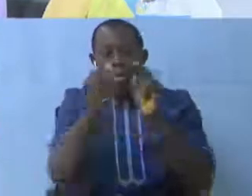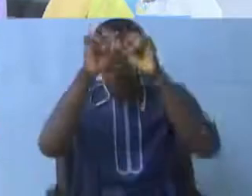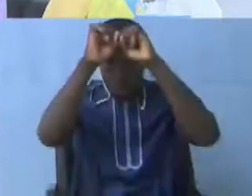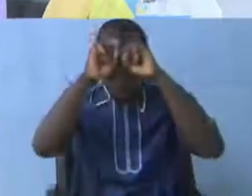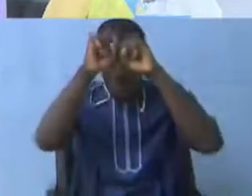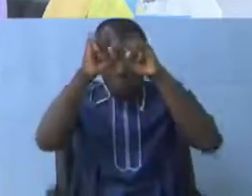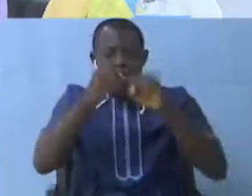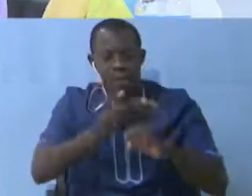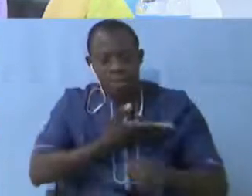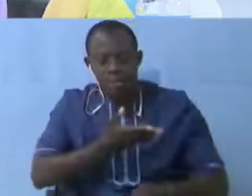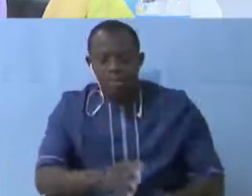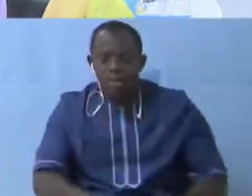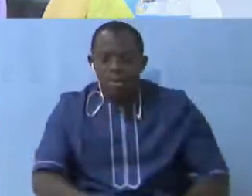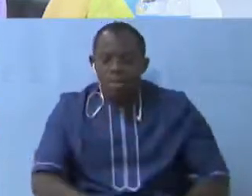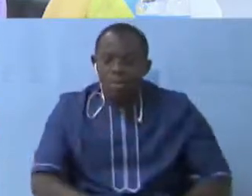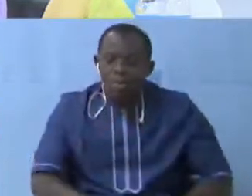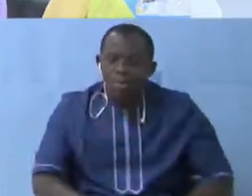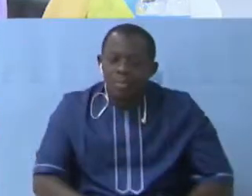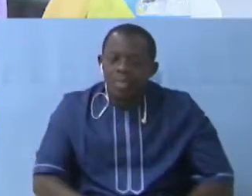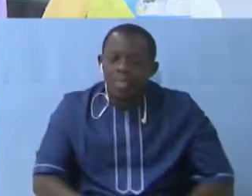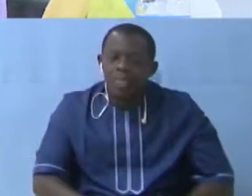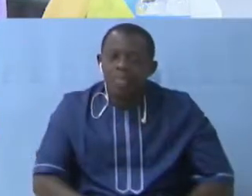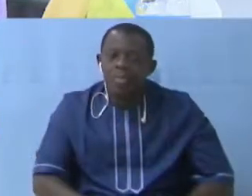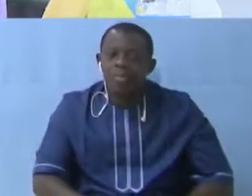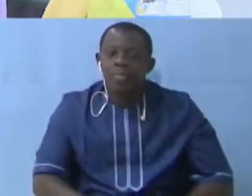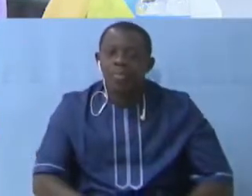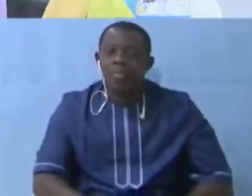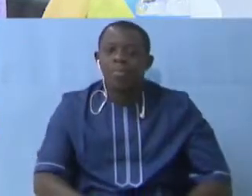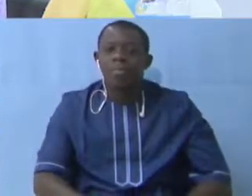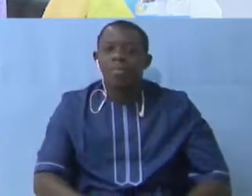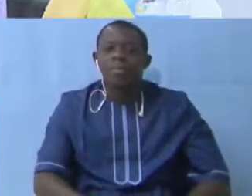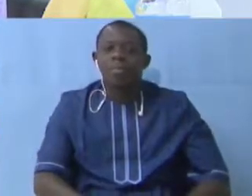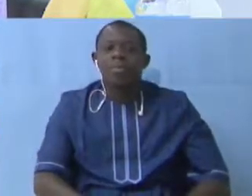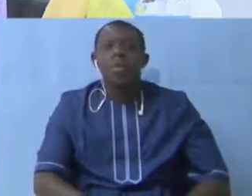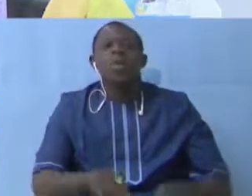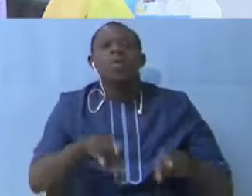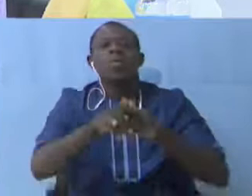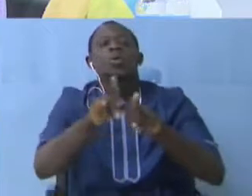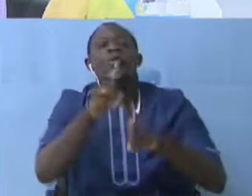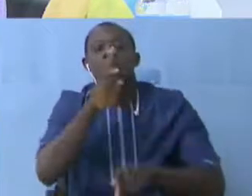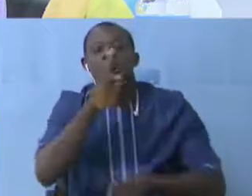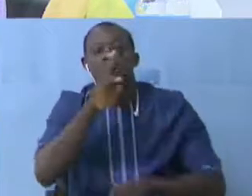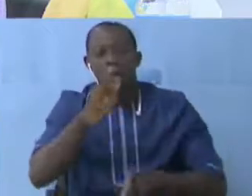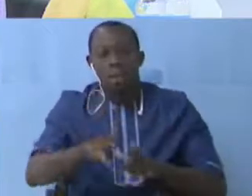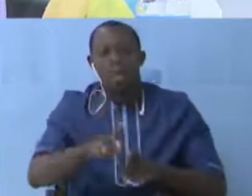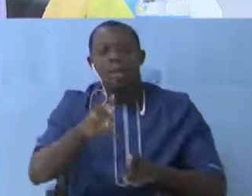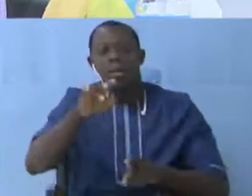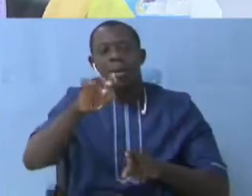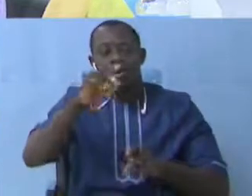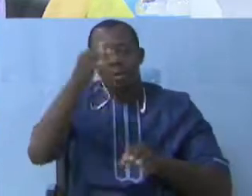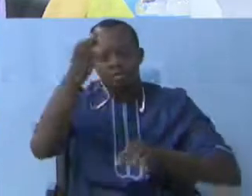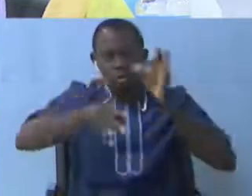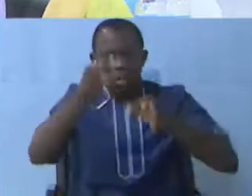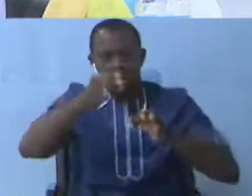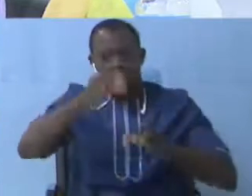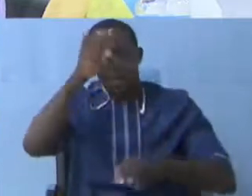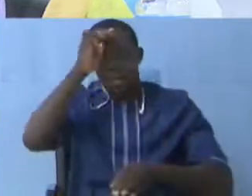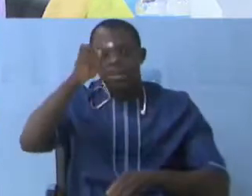With the Attorney General, Ms. Mama Singate. ak Attorney General Miss Mama